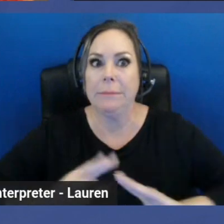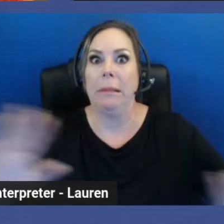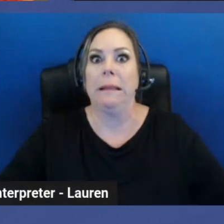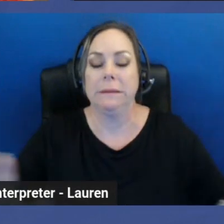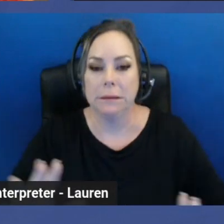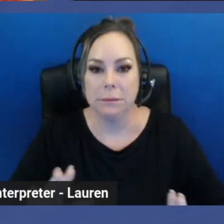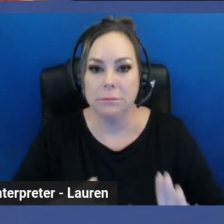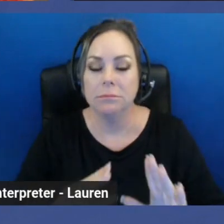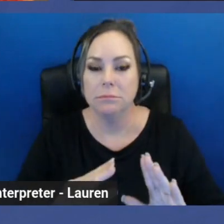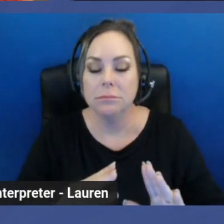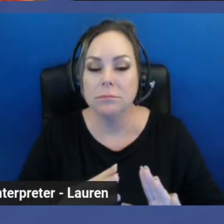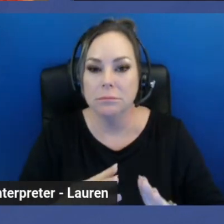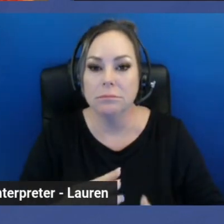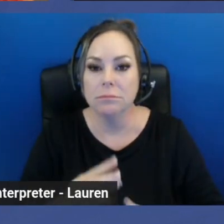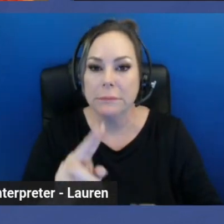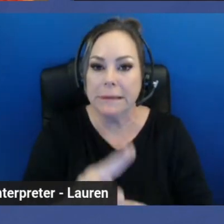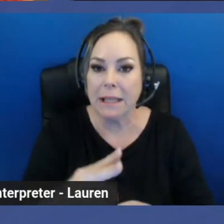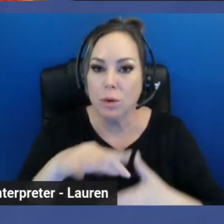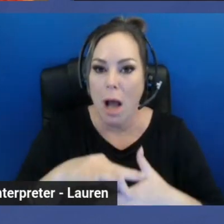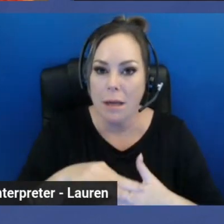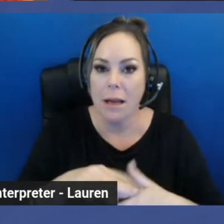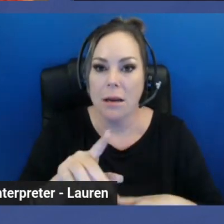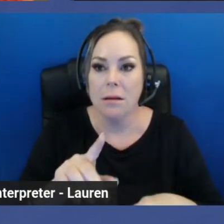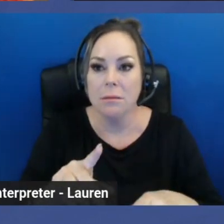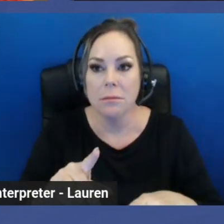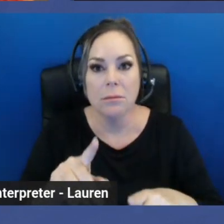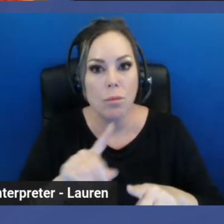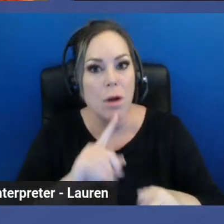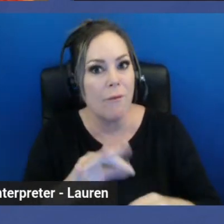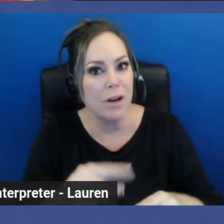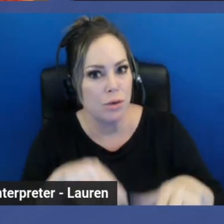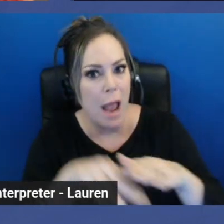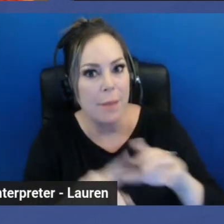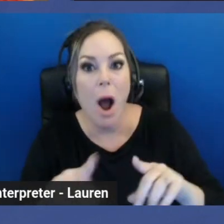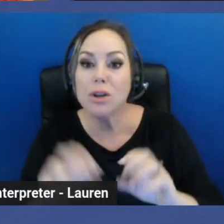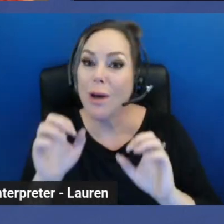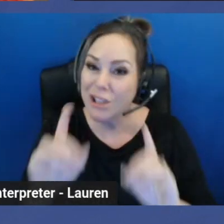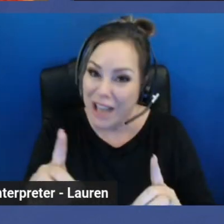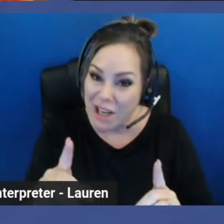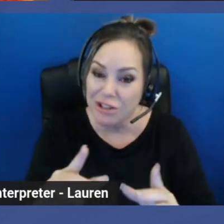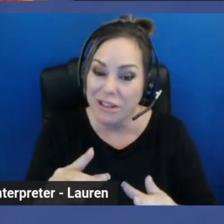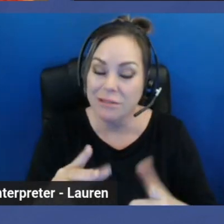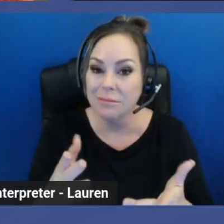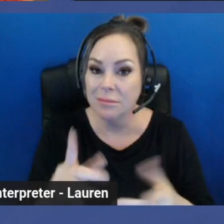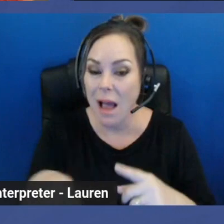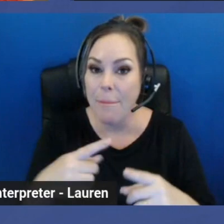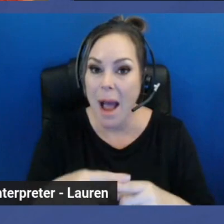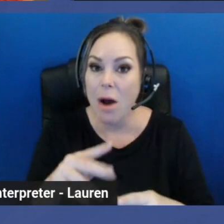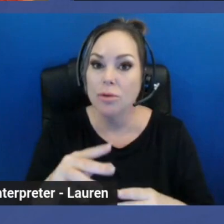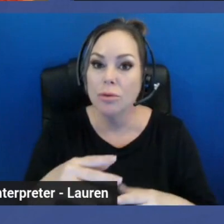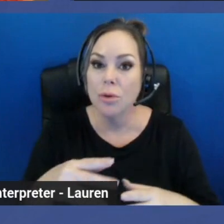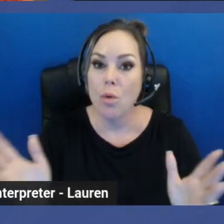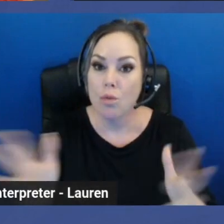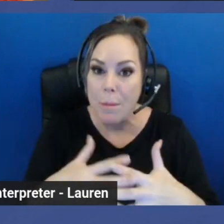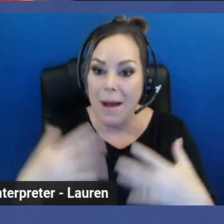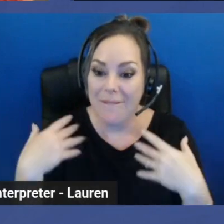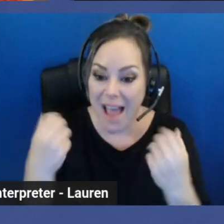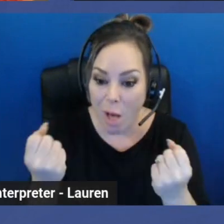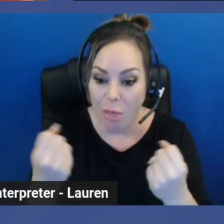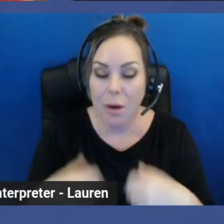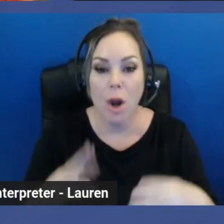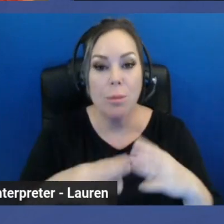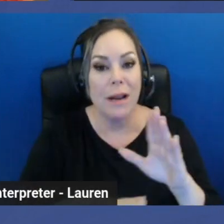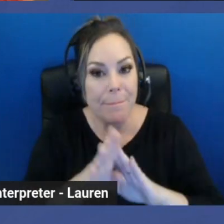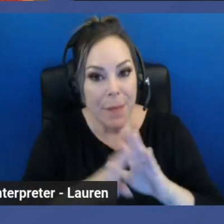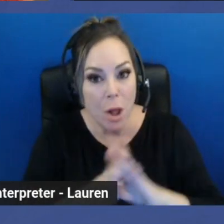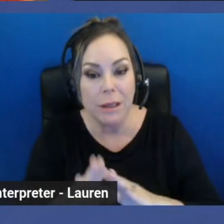content, which, we are also free to access, but it's also education around reproductive health, or community